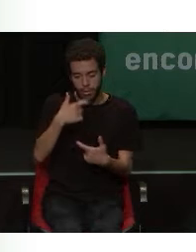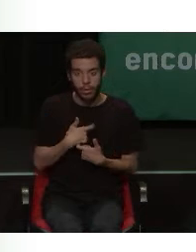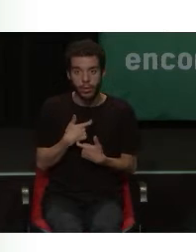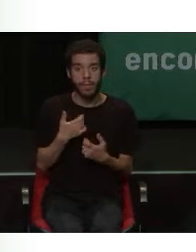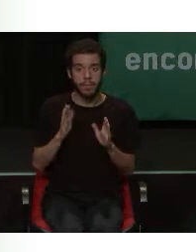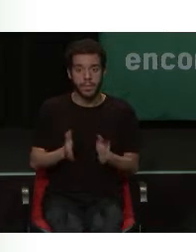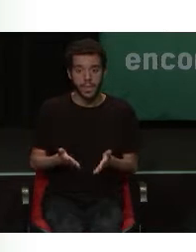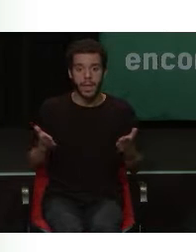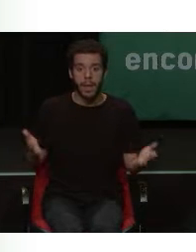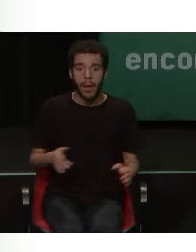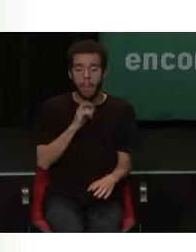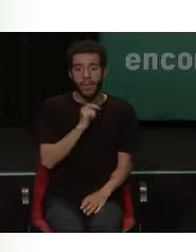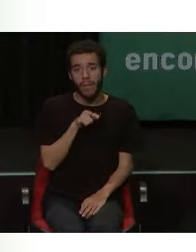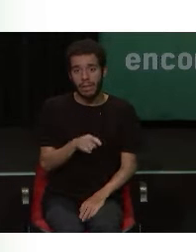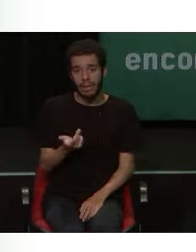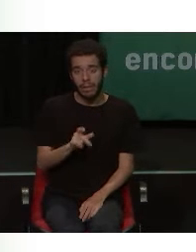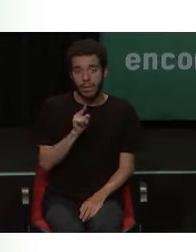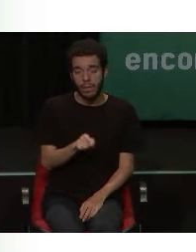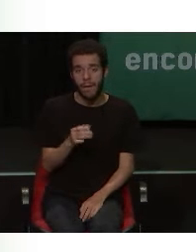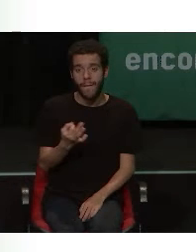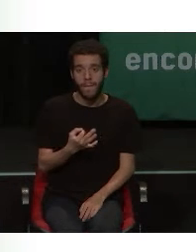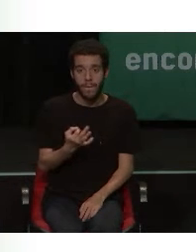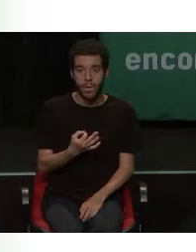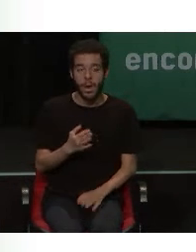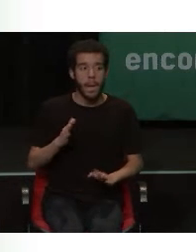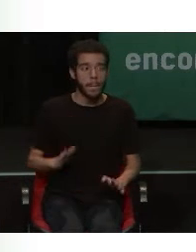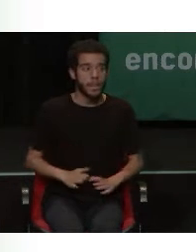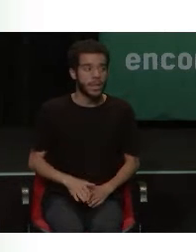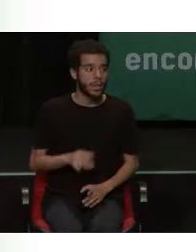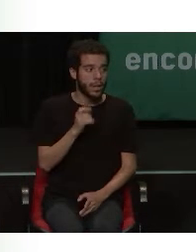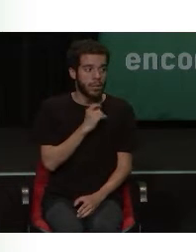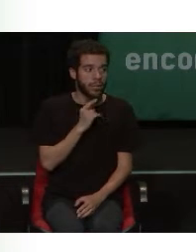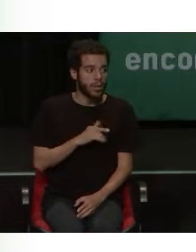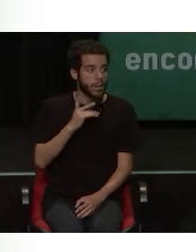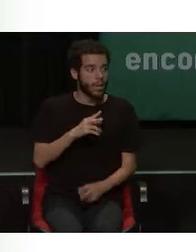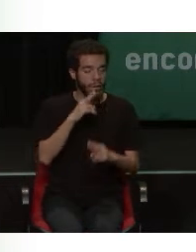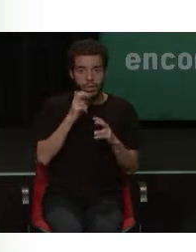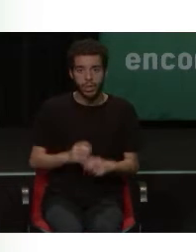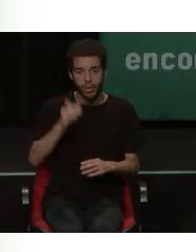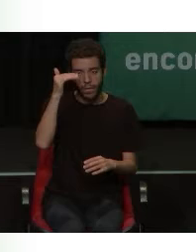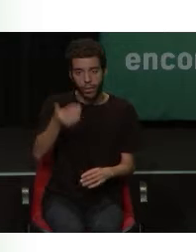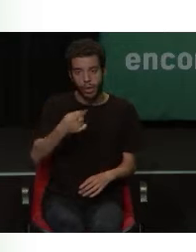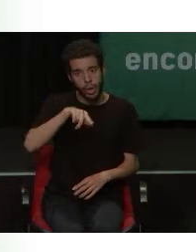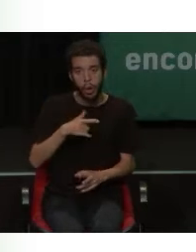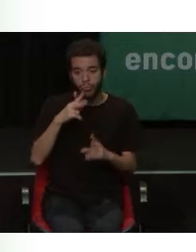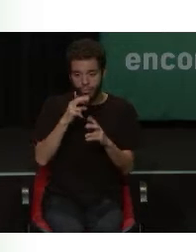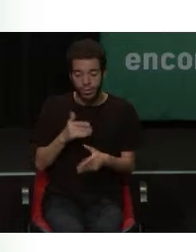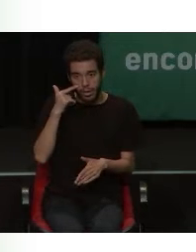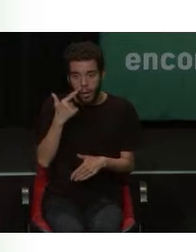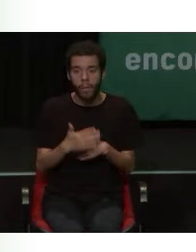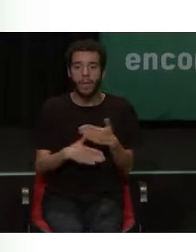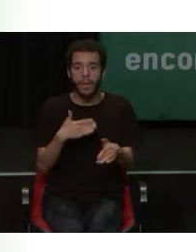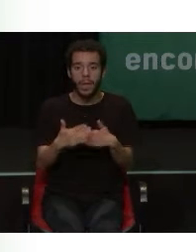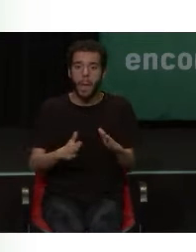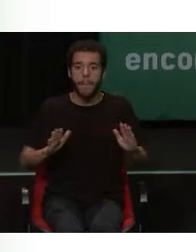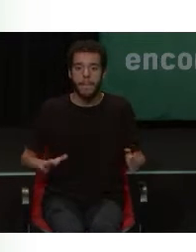some self-regulation. Probably this was what happened, but this is a possibility for